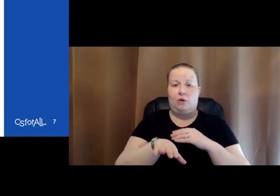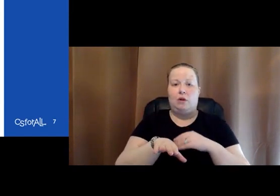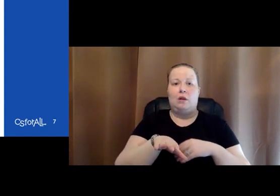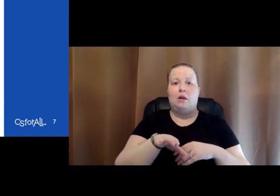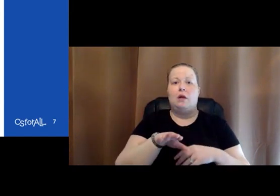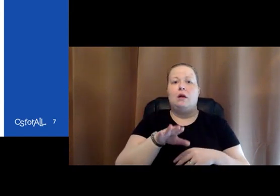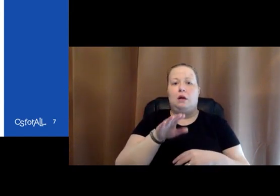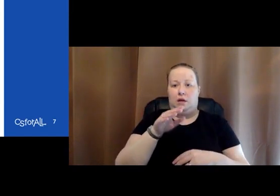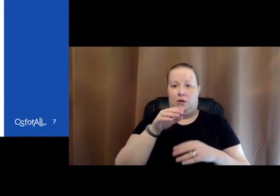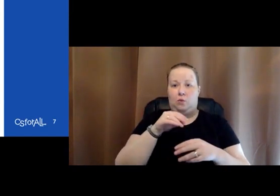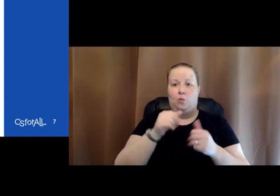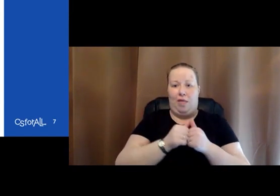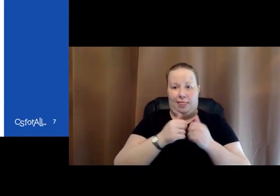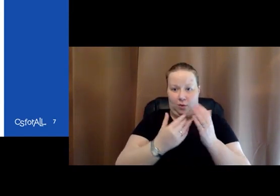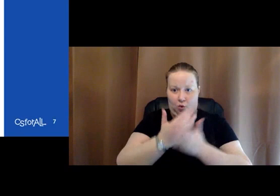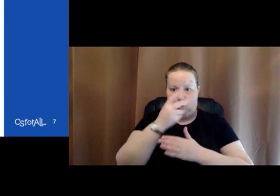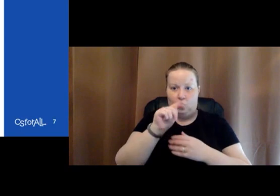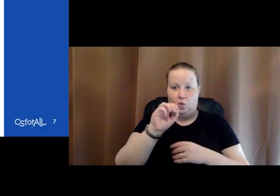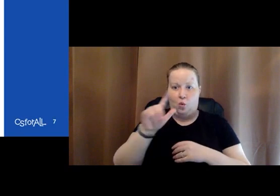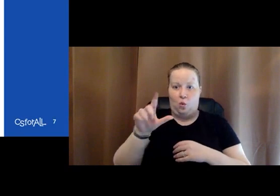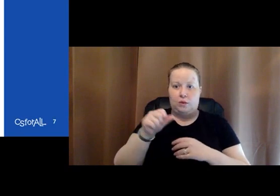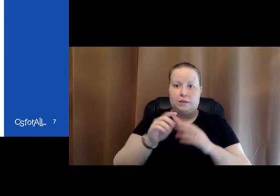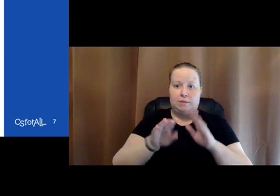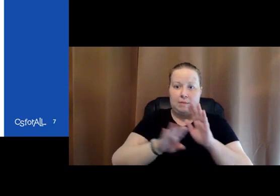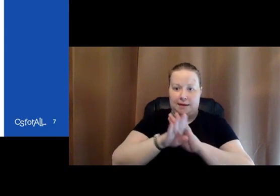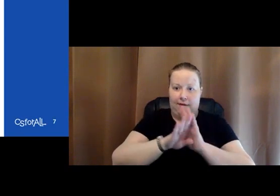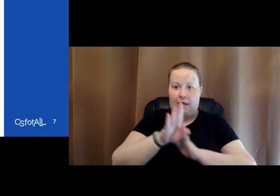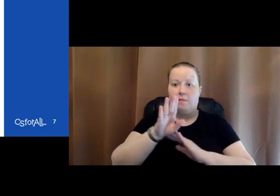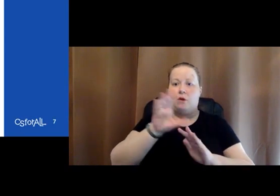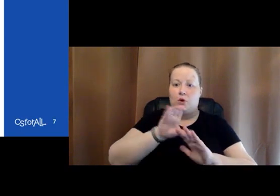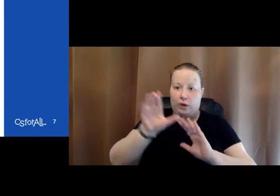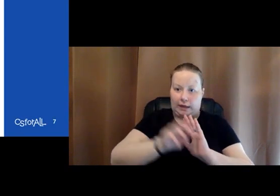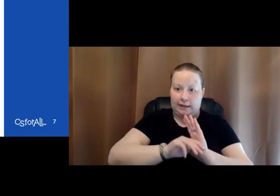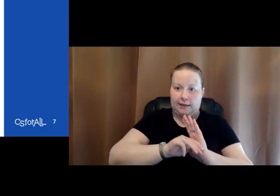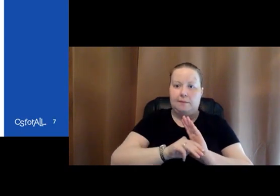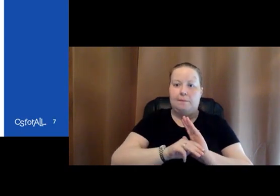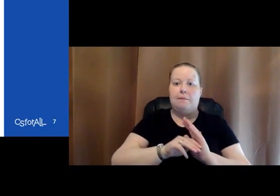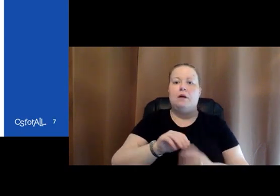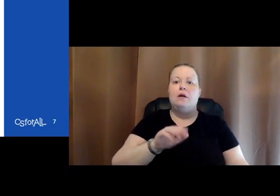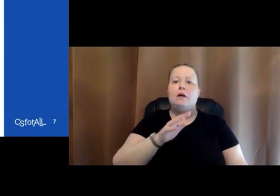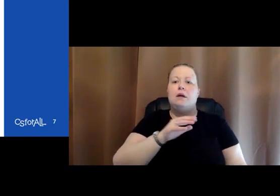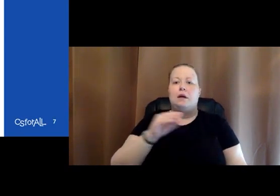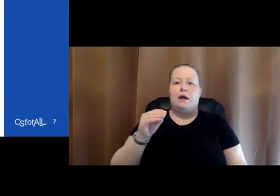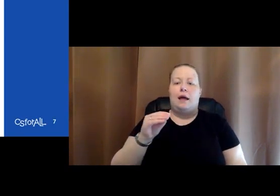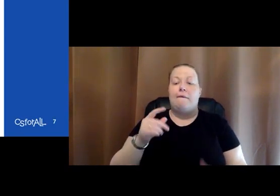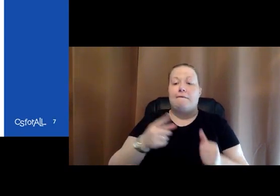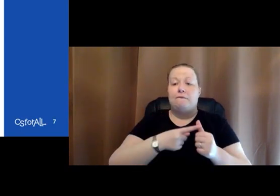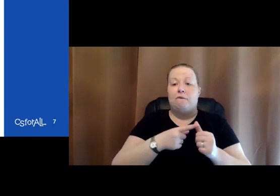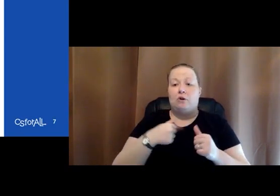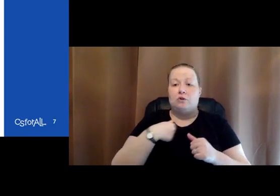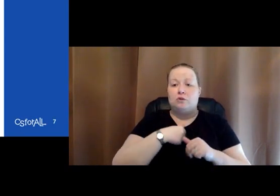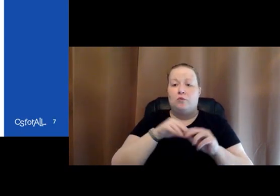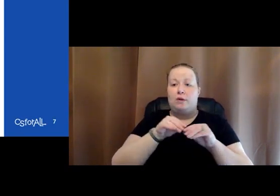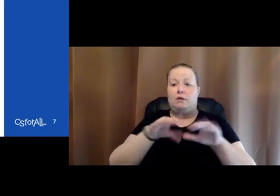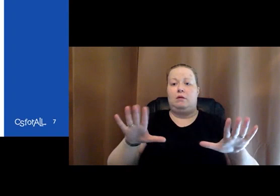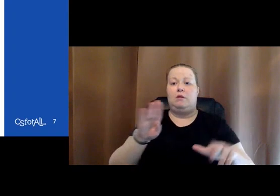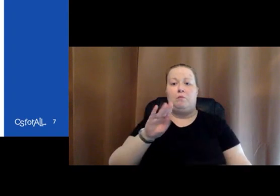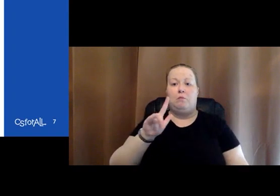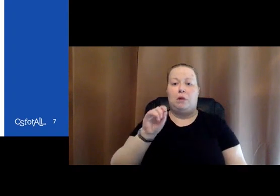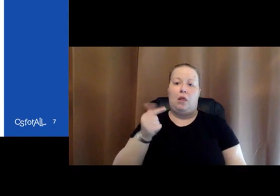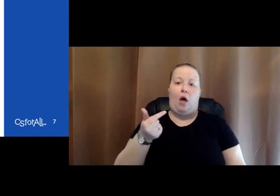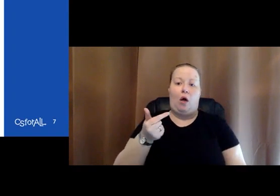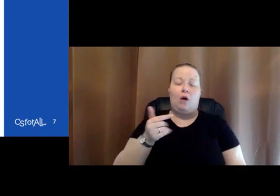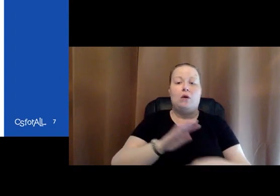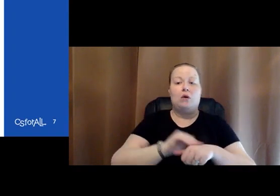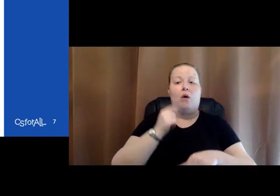in the new tools that are being developed, the curriculum. And first we put out a blog that called for